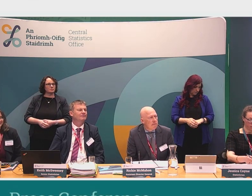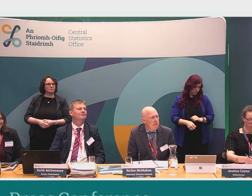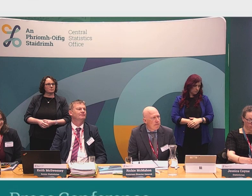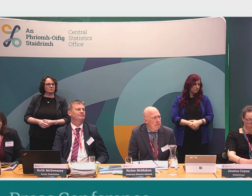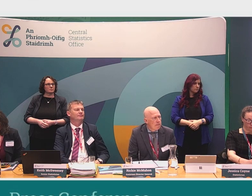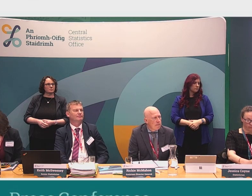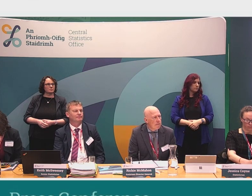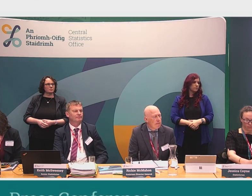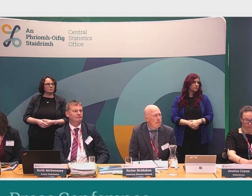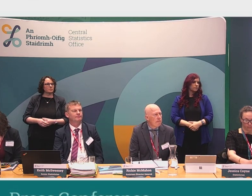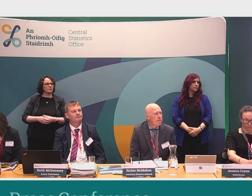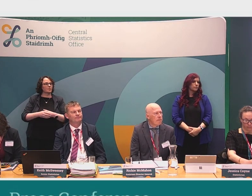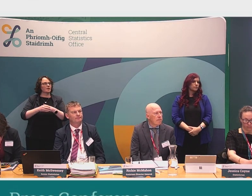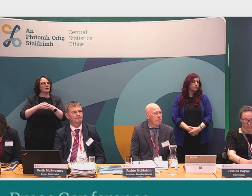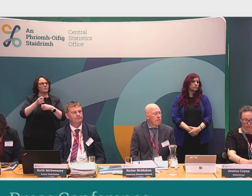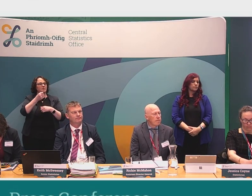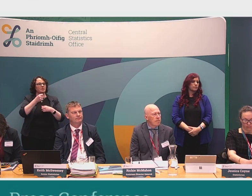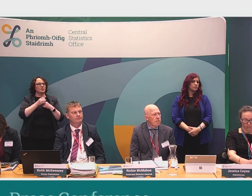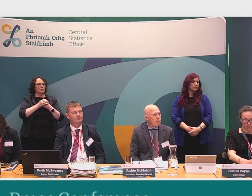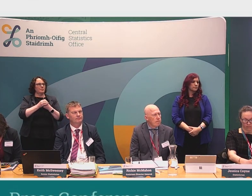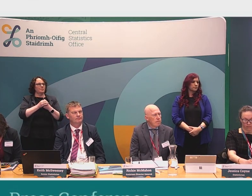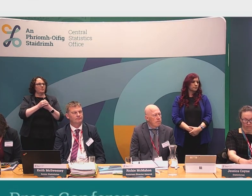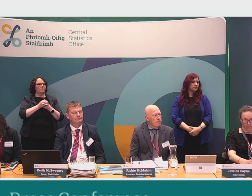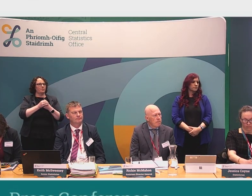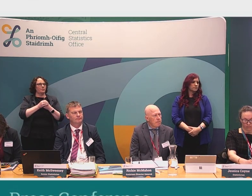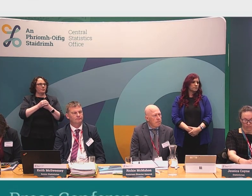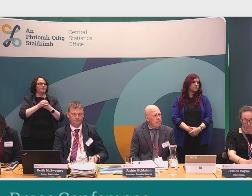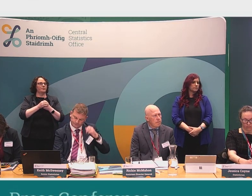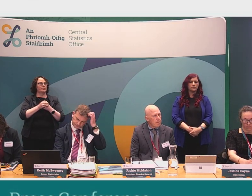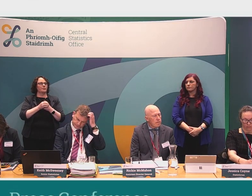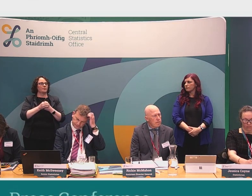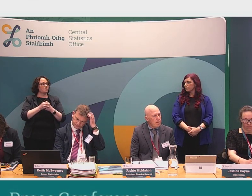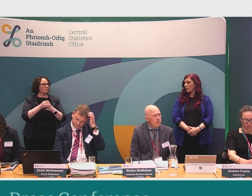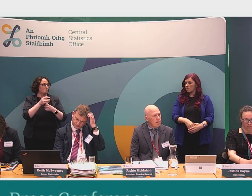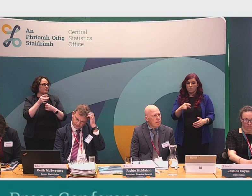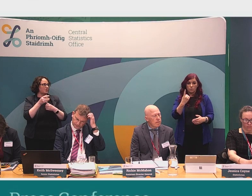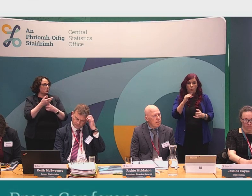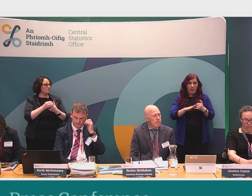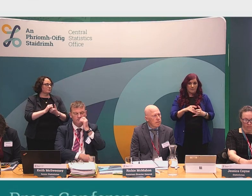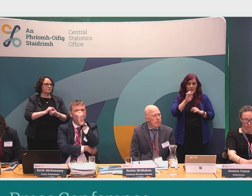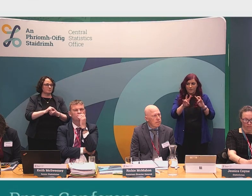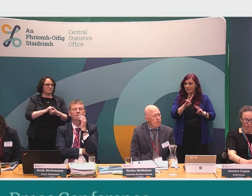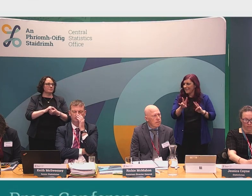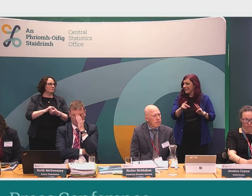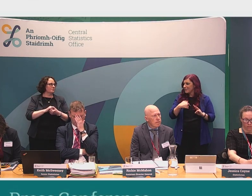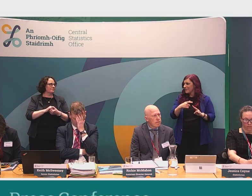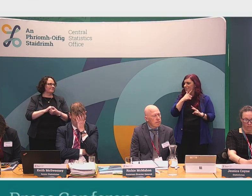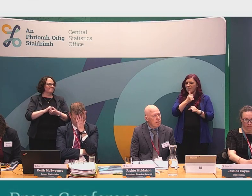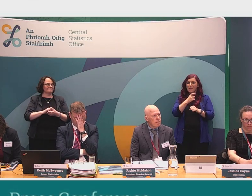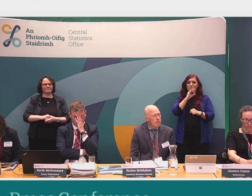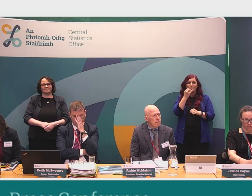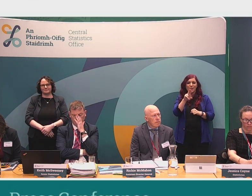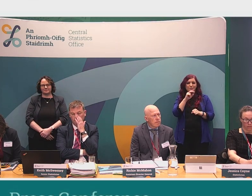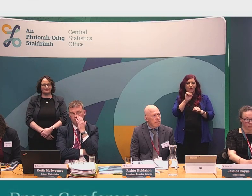Shirley Scott from Dublin Rape Crisis Centre. Can I just ask one last question, just in terms of the actual gender breakdown